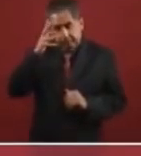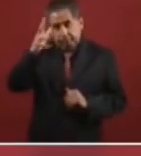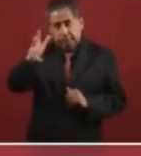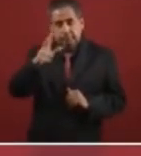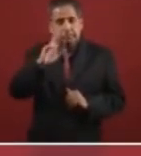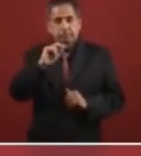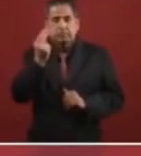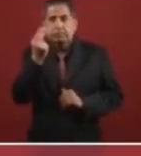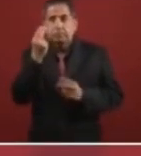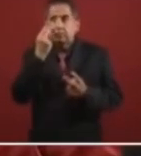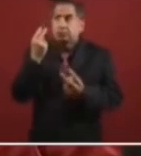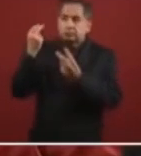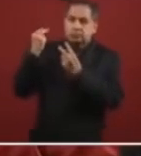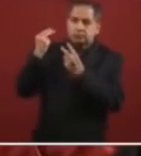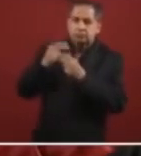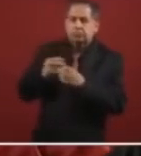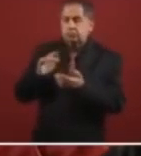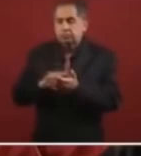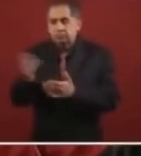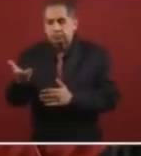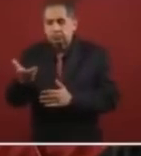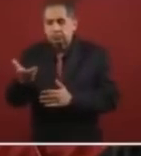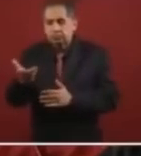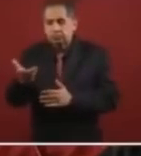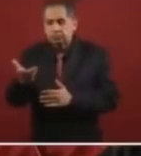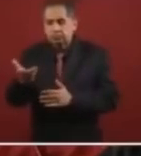to think in the future.